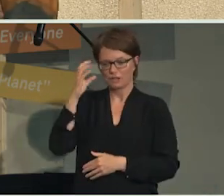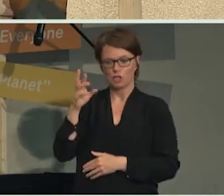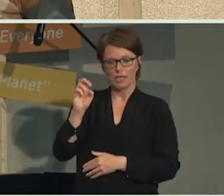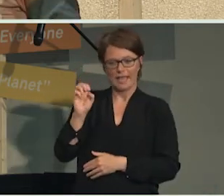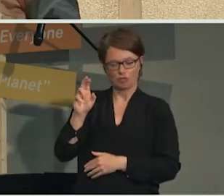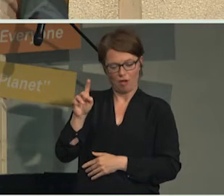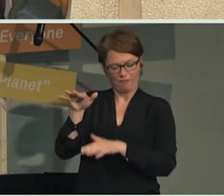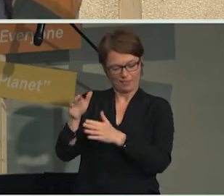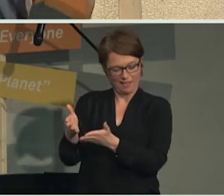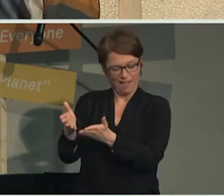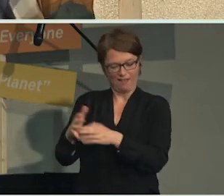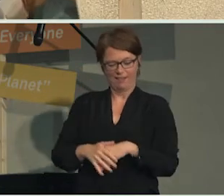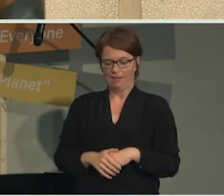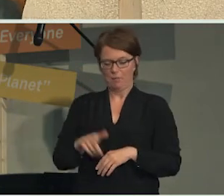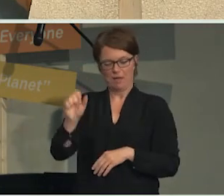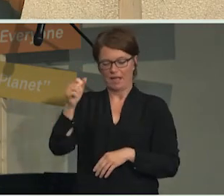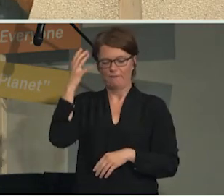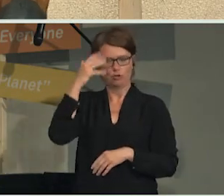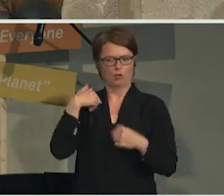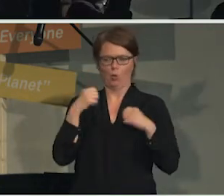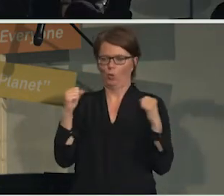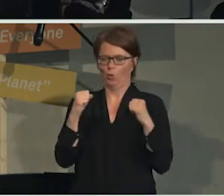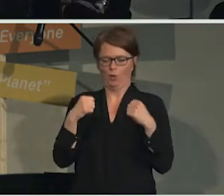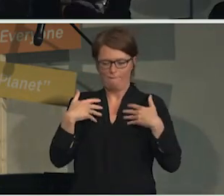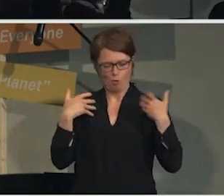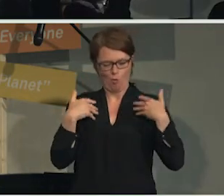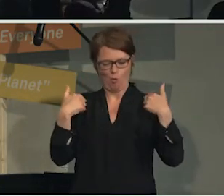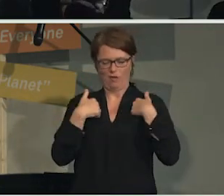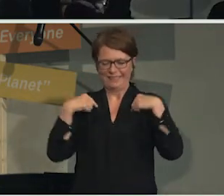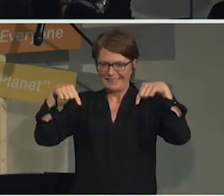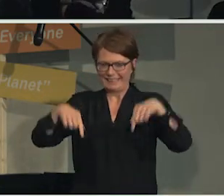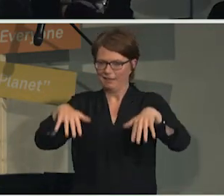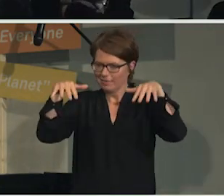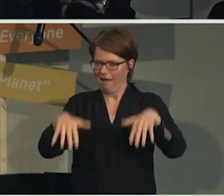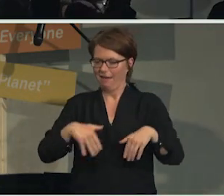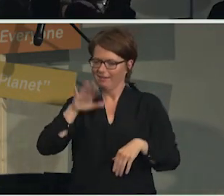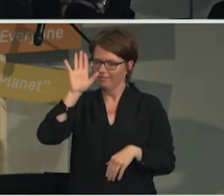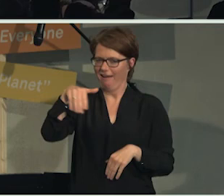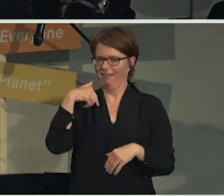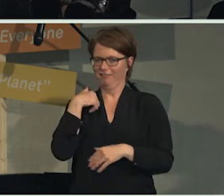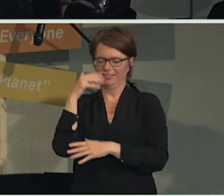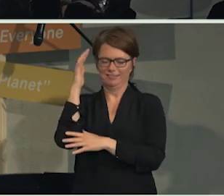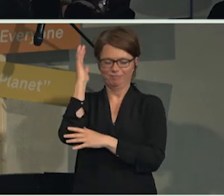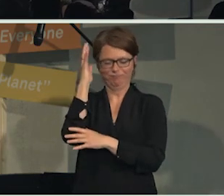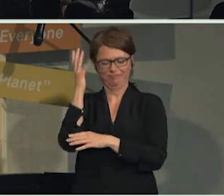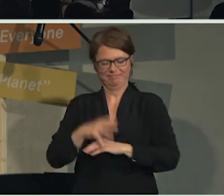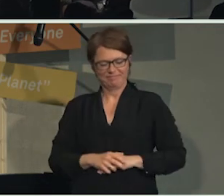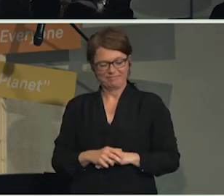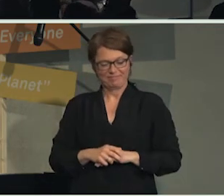So, I heard hamburgers. Yeah. Wonderful. Hi. Anybody from Ghana?